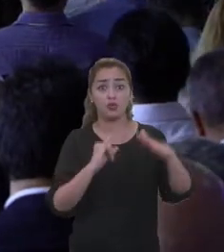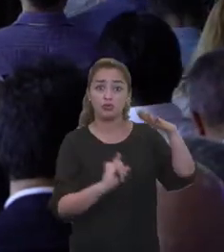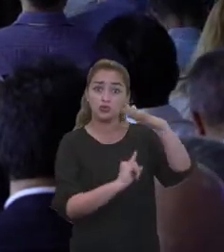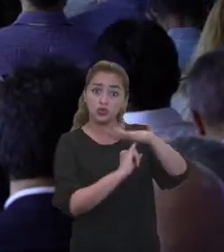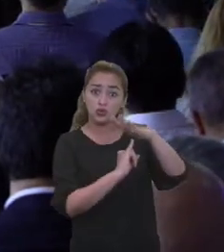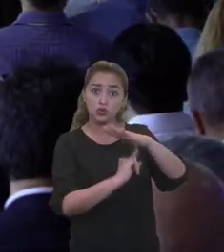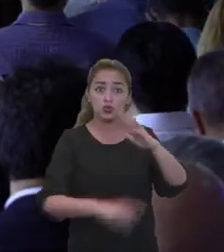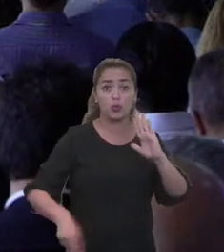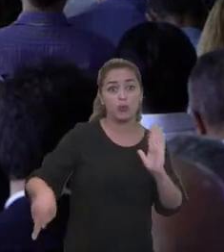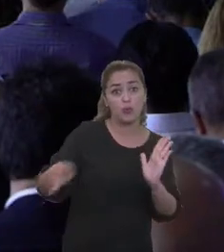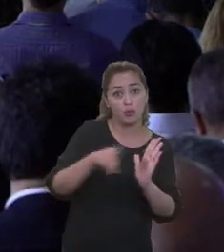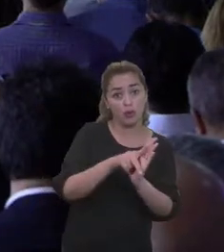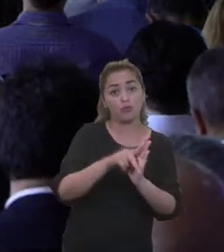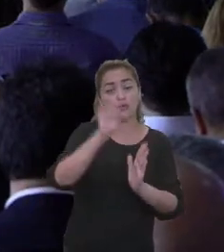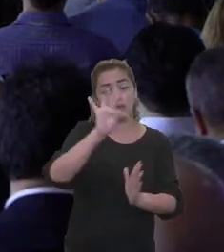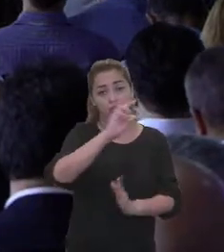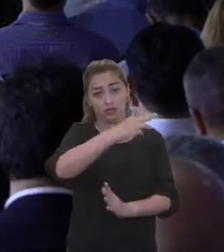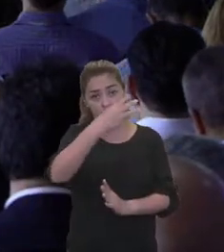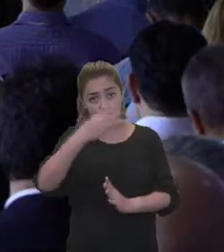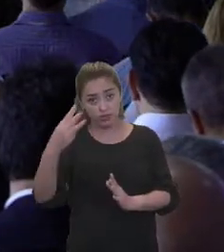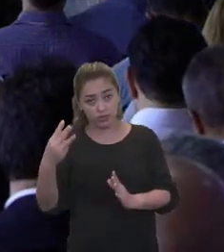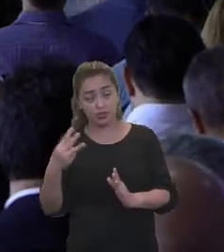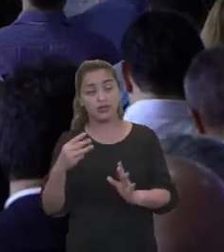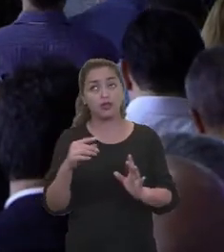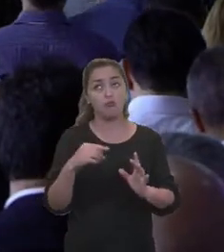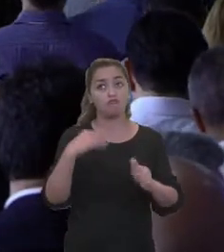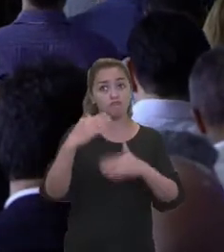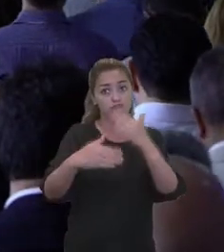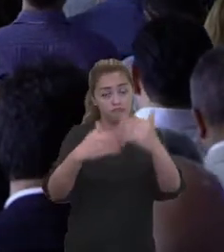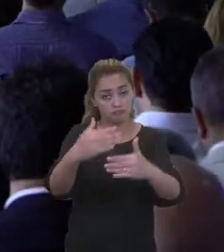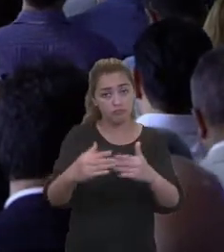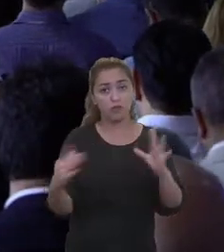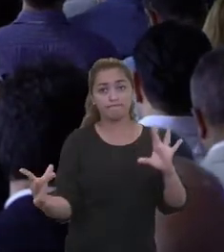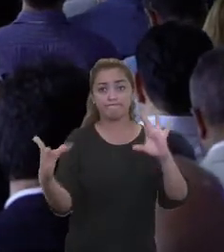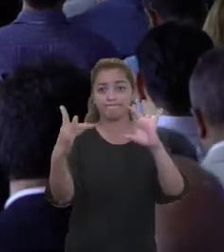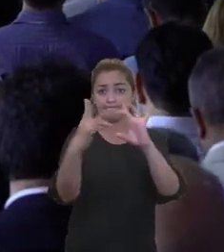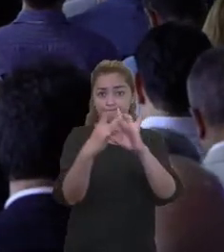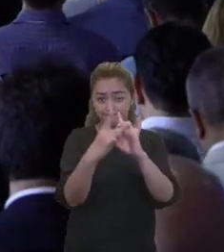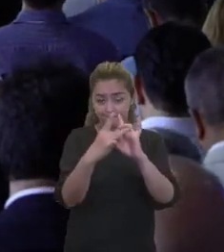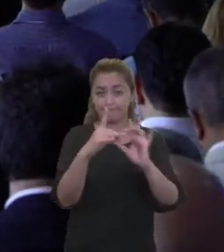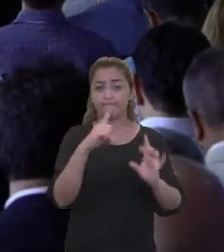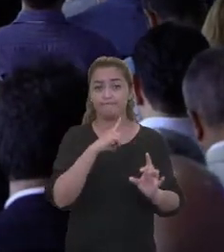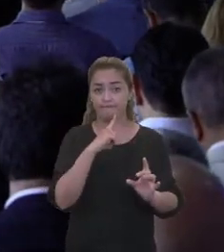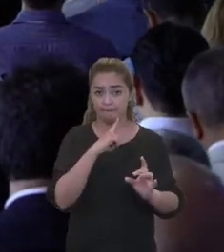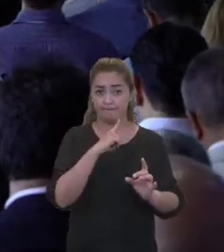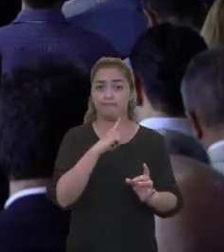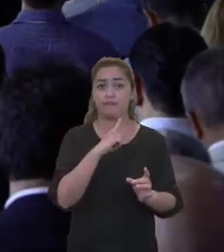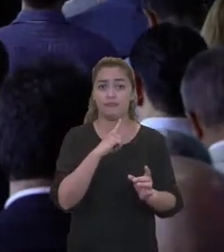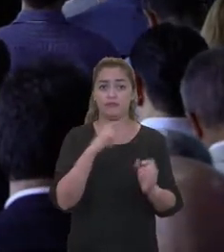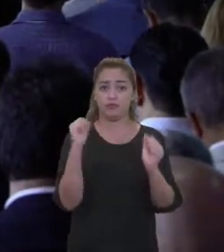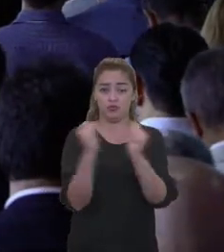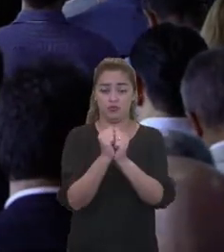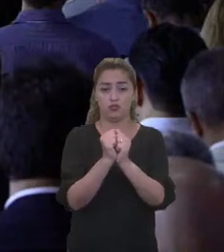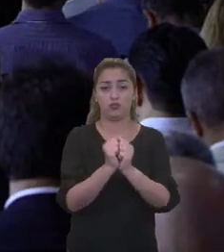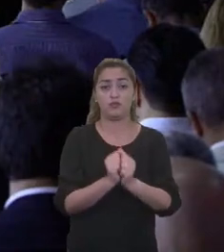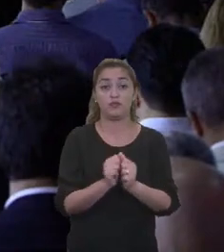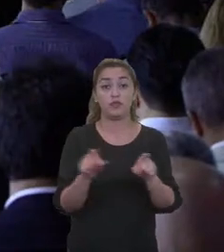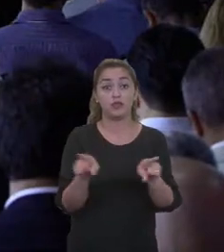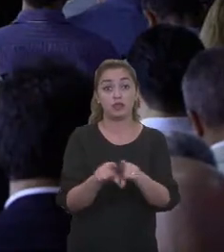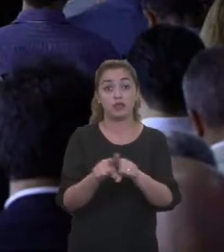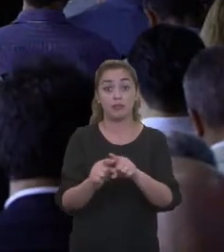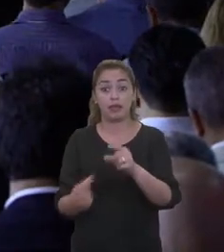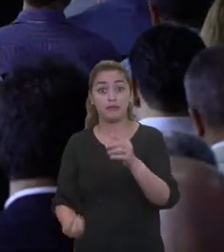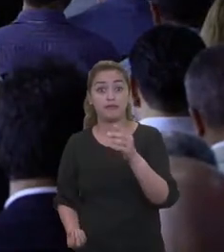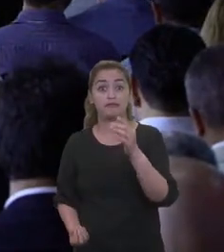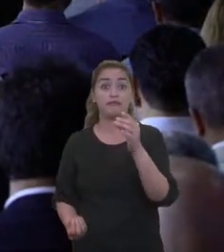Institute. The intention is to disclose science and technology for youth. And lately, the launching